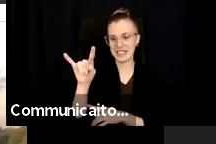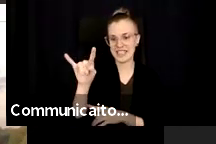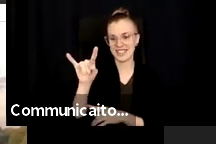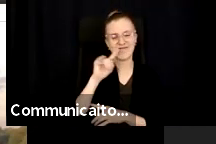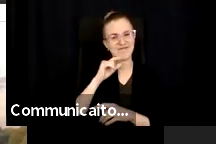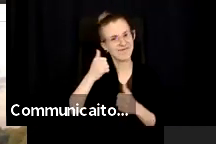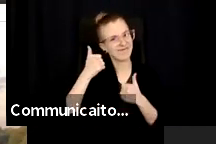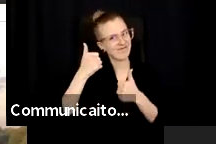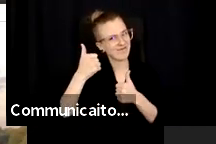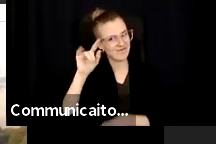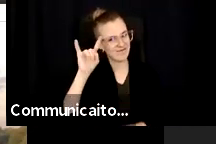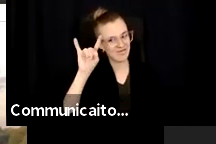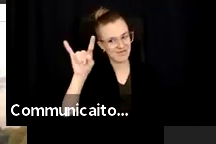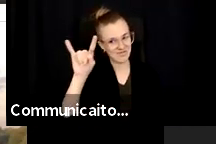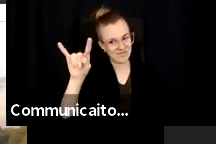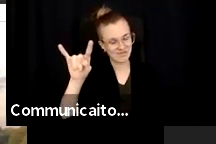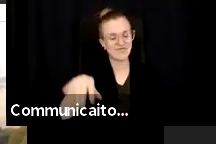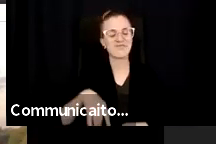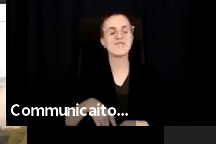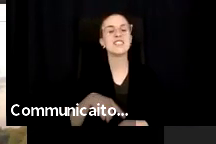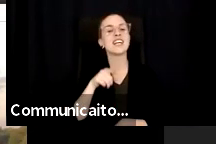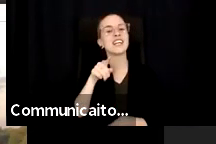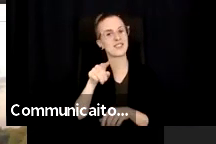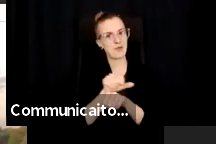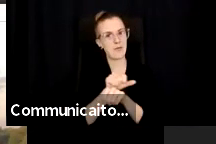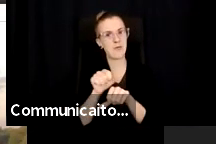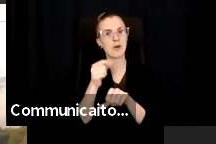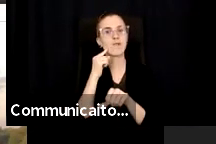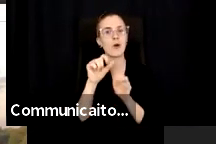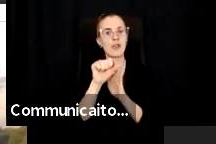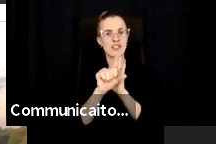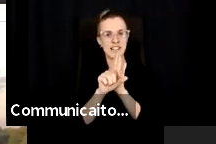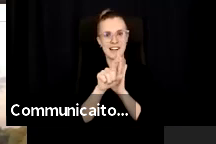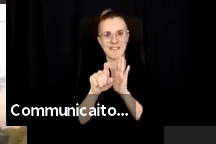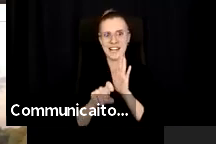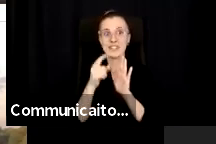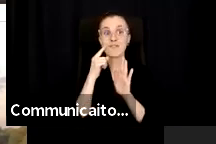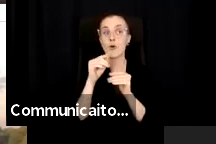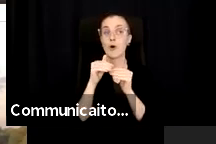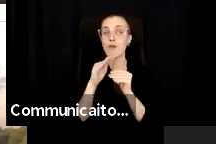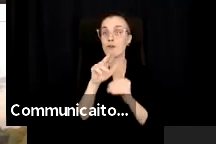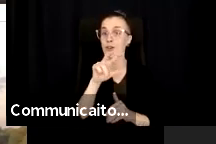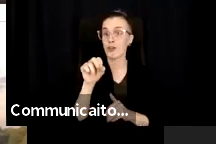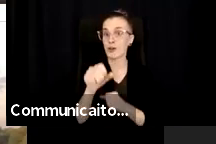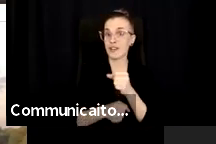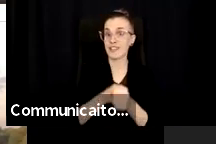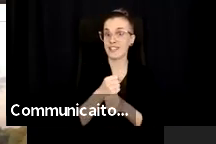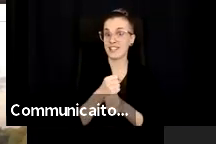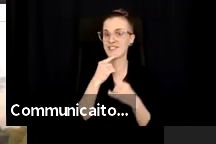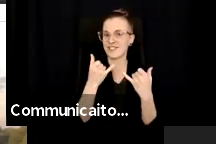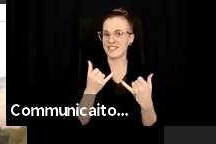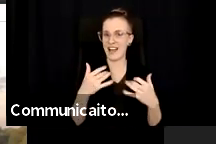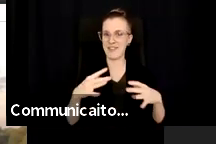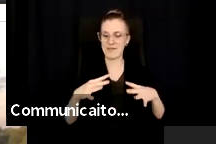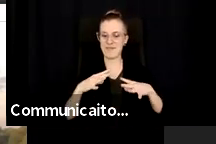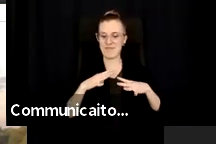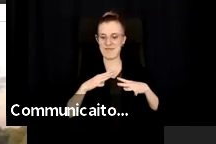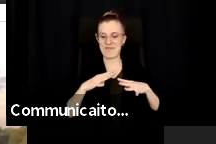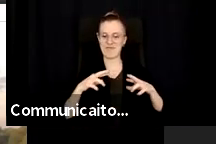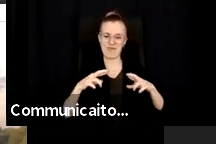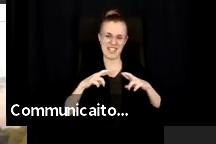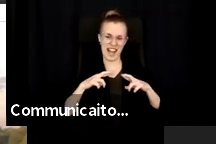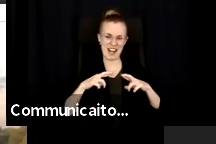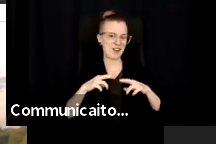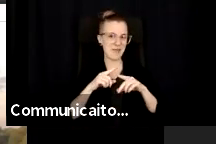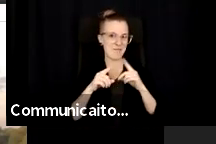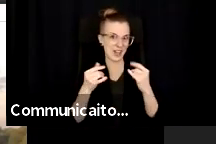and has worked for the state of Texas for over 30 years and is now retired. And that hasn't kept her from being very